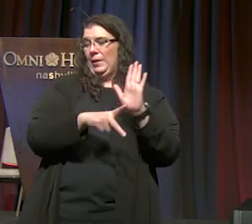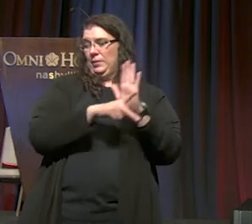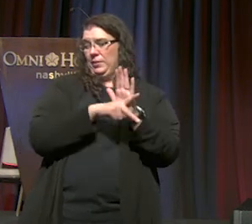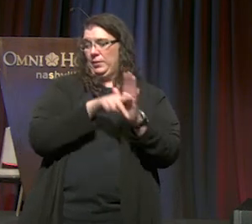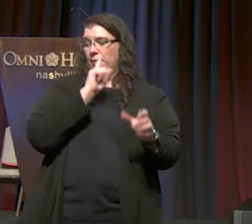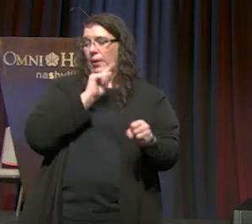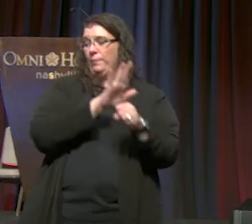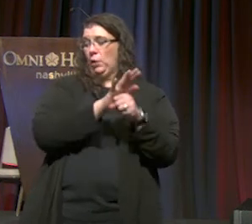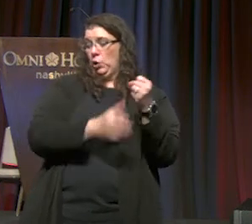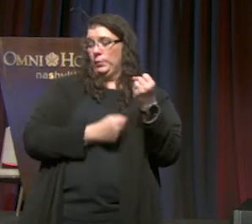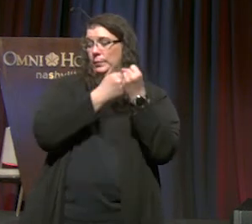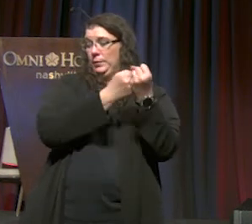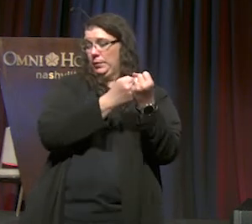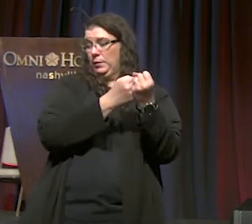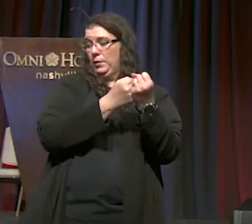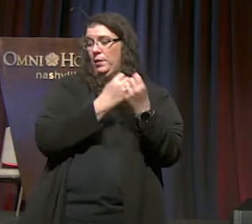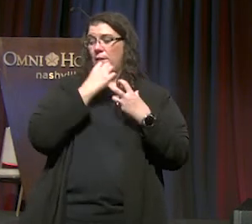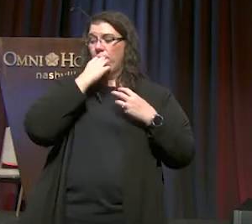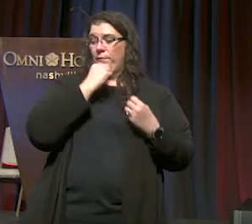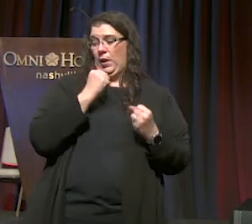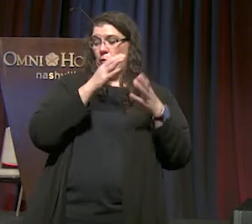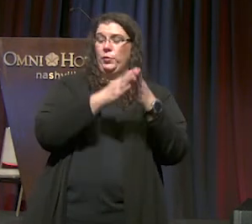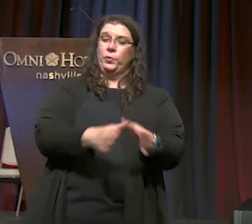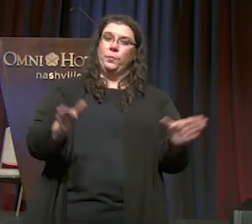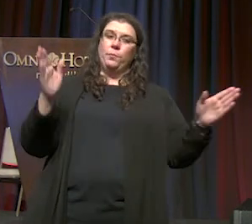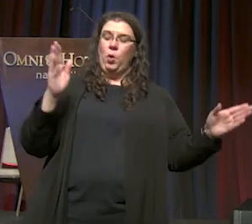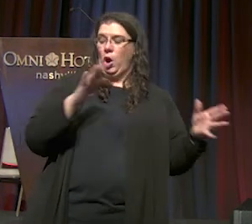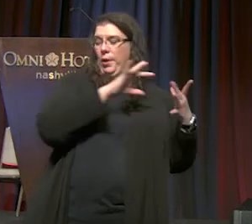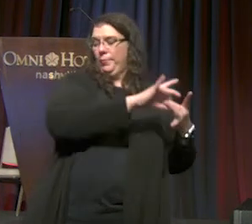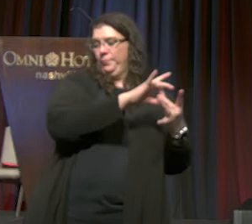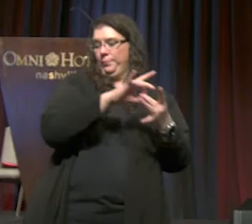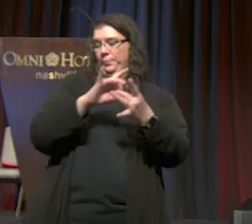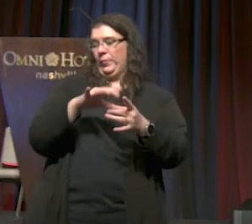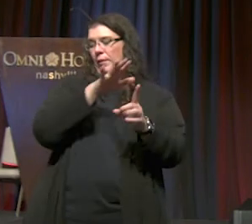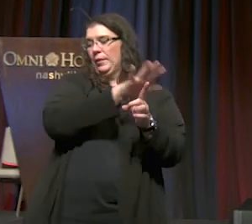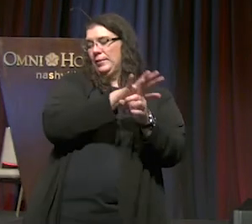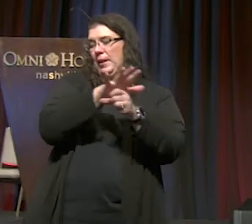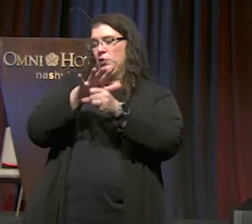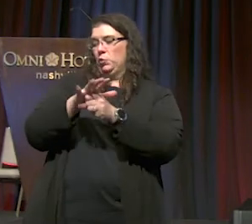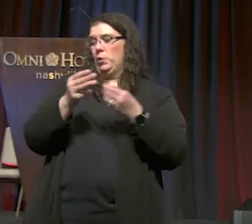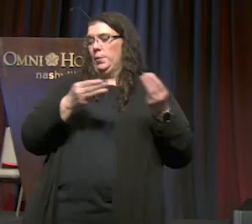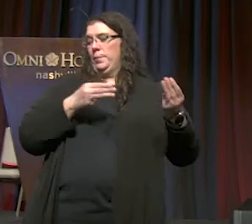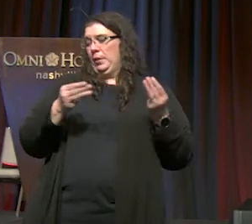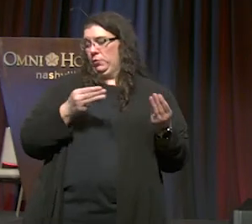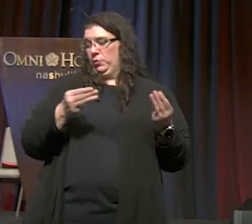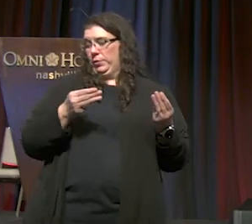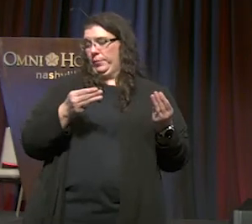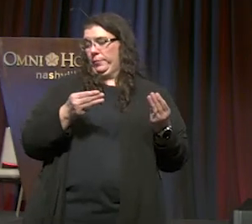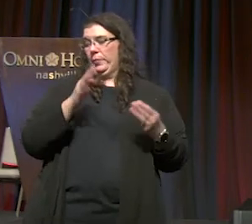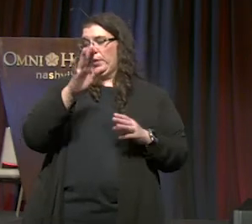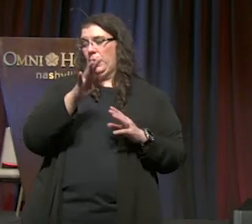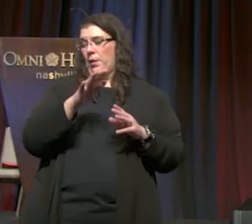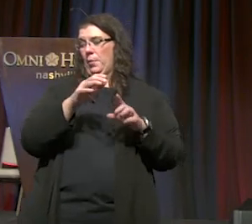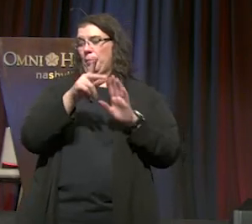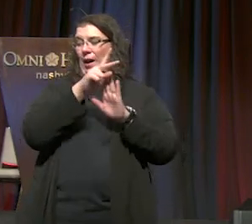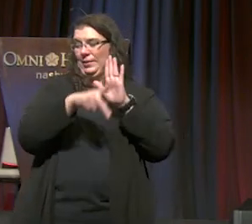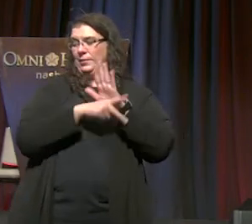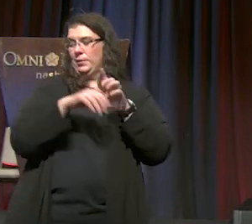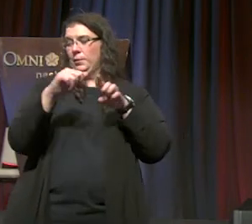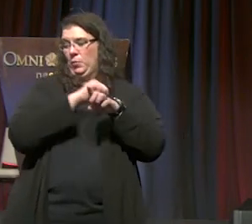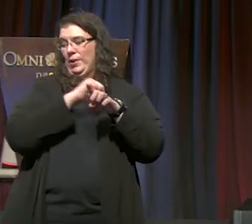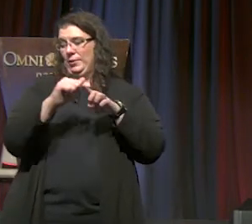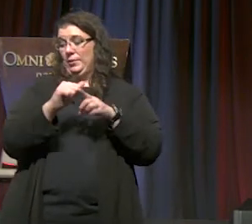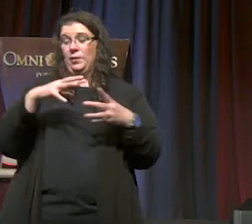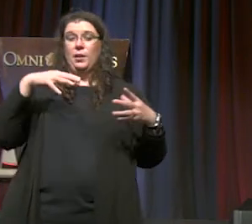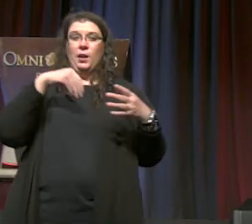that affirms and values broad contextual ministry policies and practices,